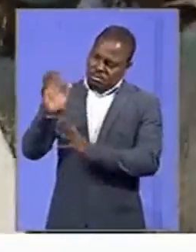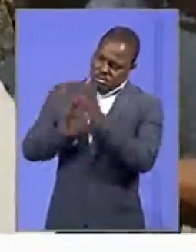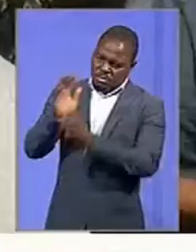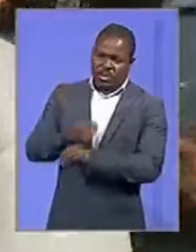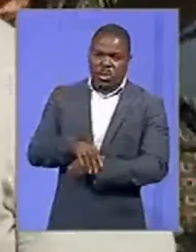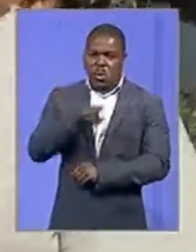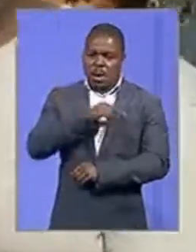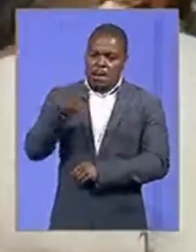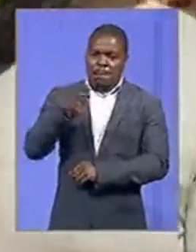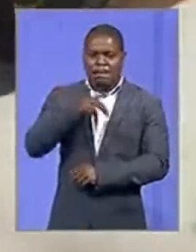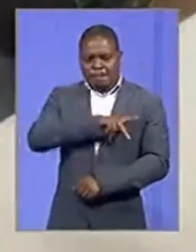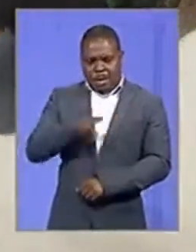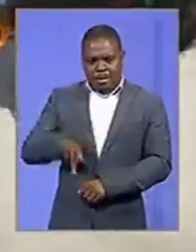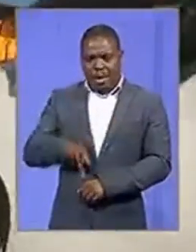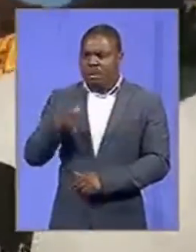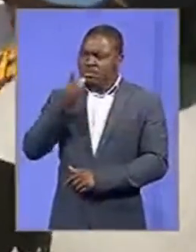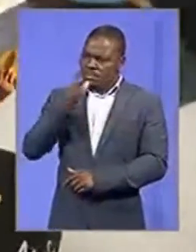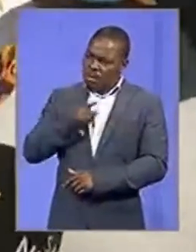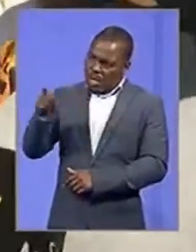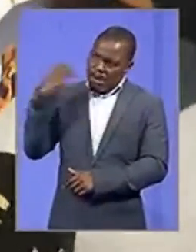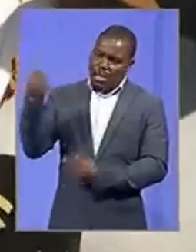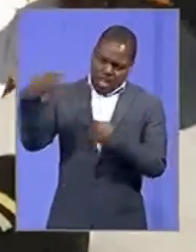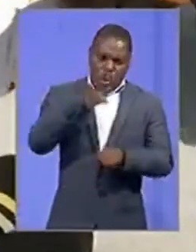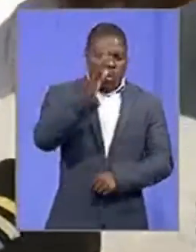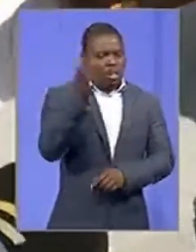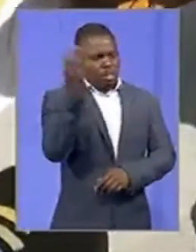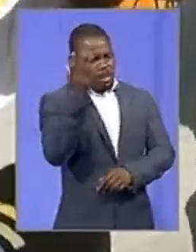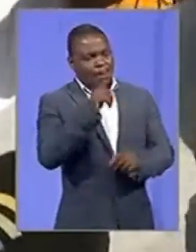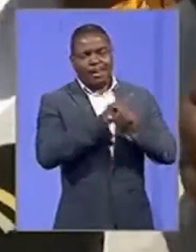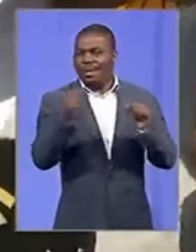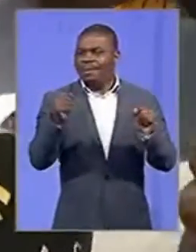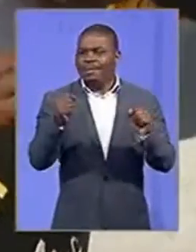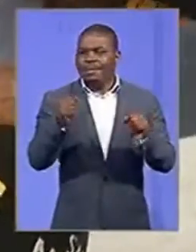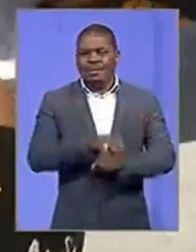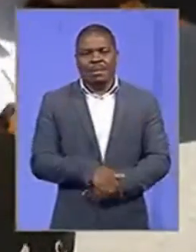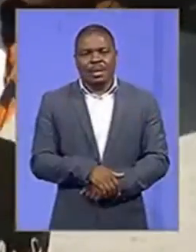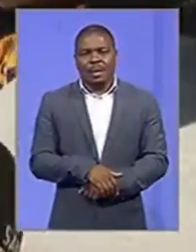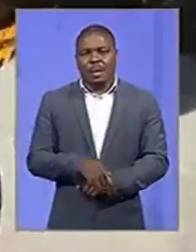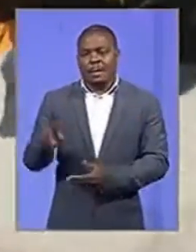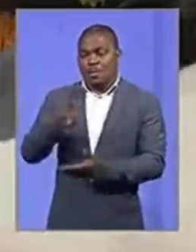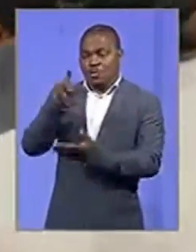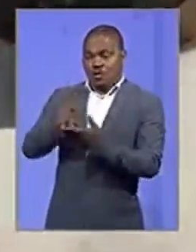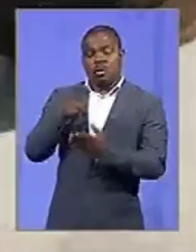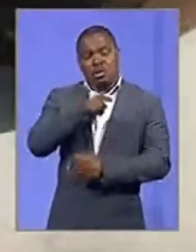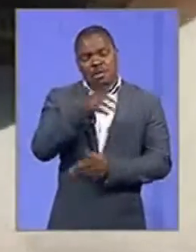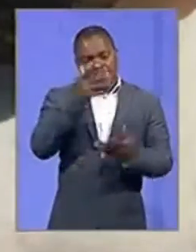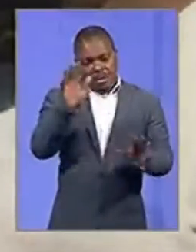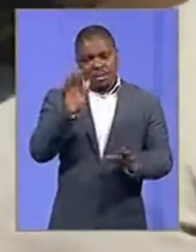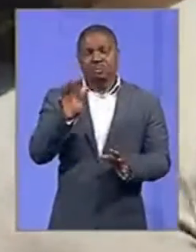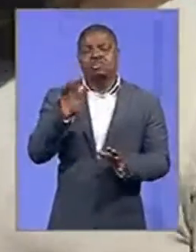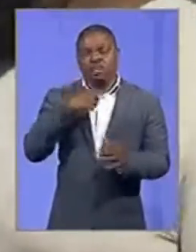address our issue. That never happened. And we went, the portfolio gave us a